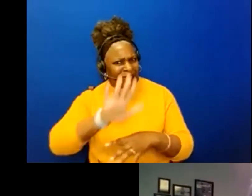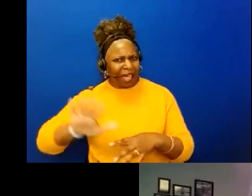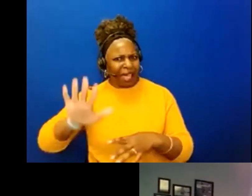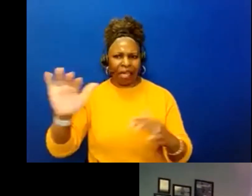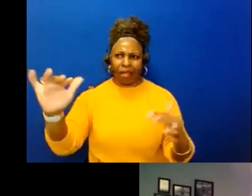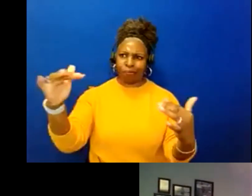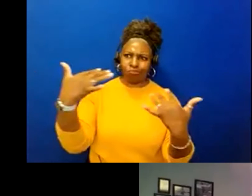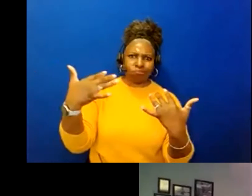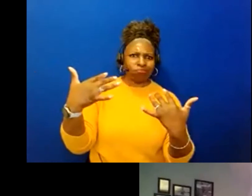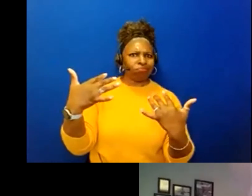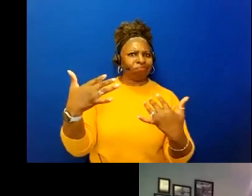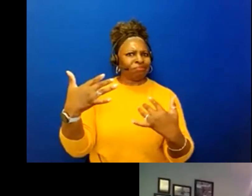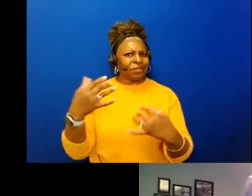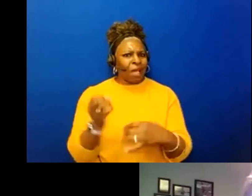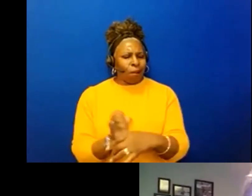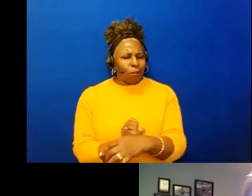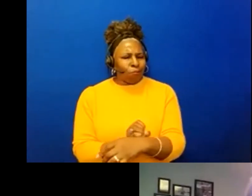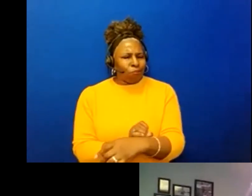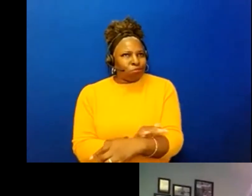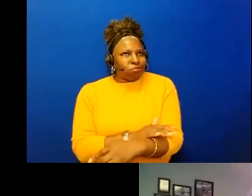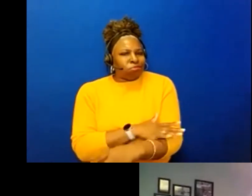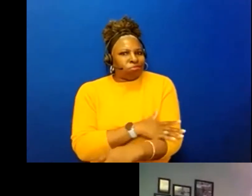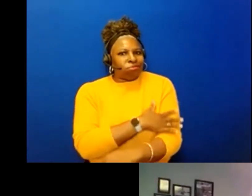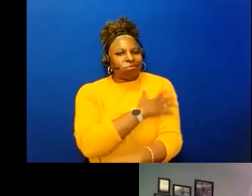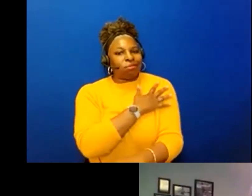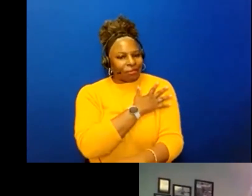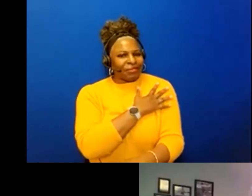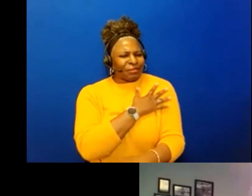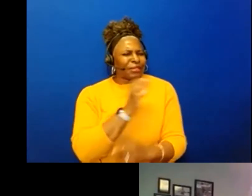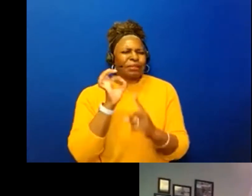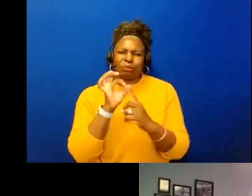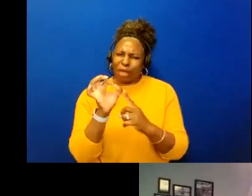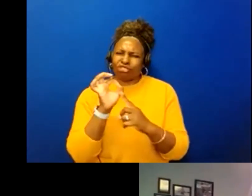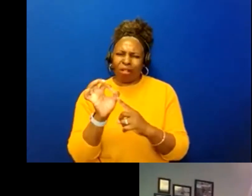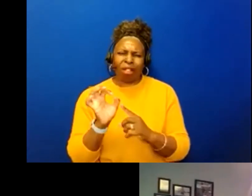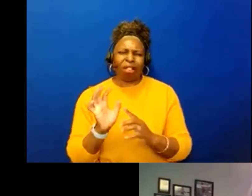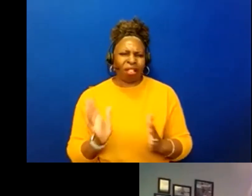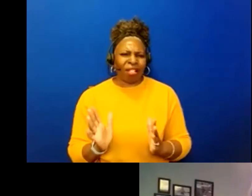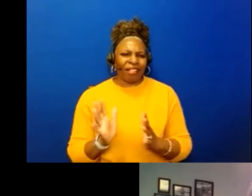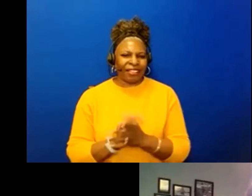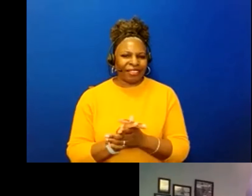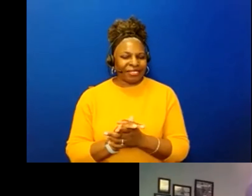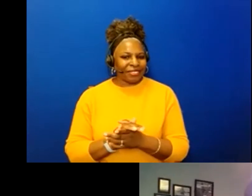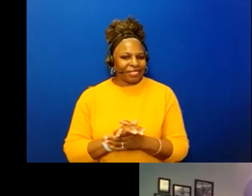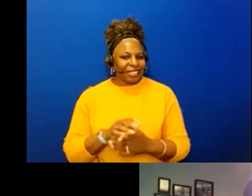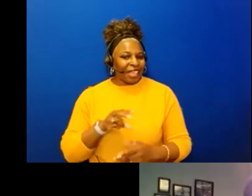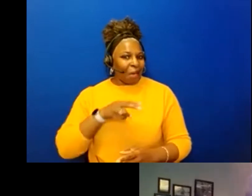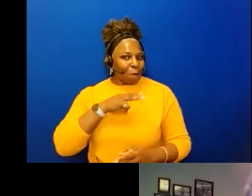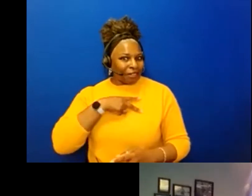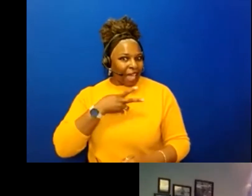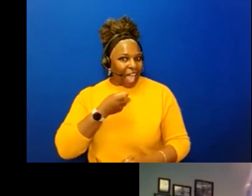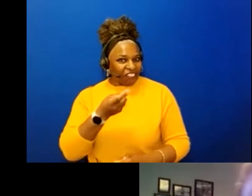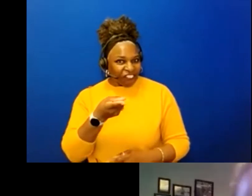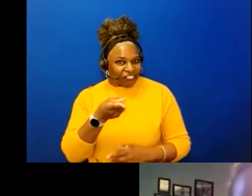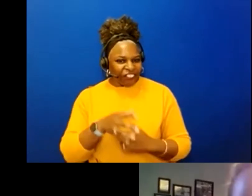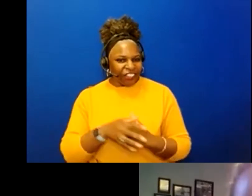get goosebumps, just now thinking about it. So yeah, it's very special. Oh, do you have your medals with you? I do, because I